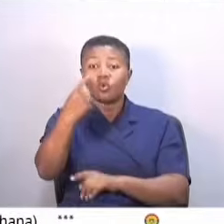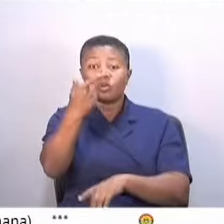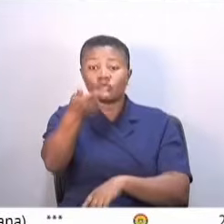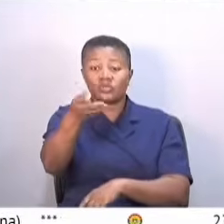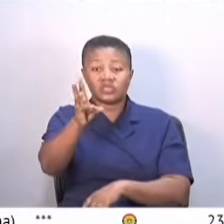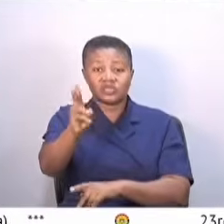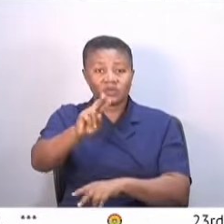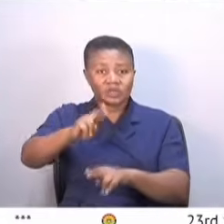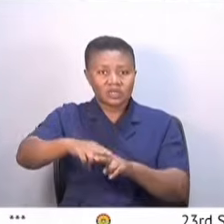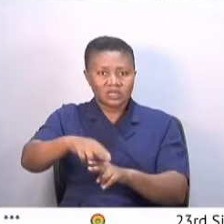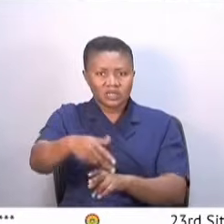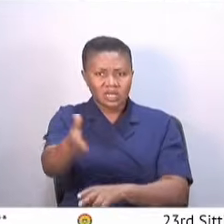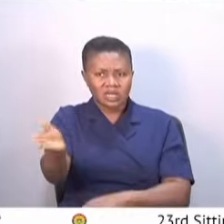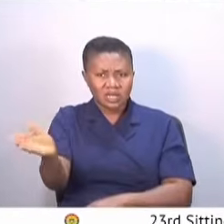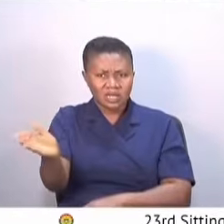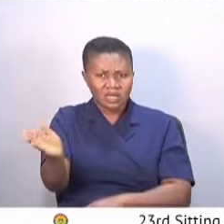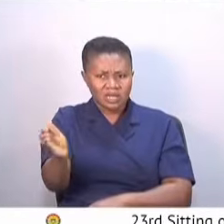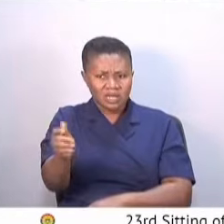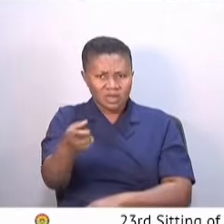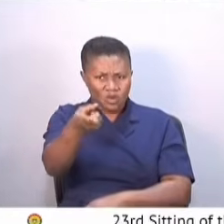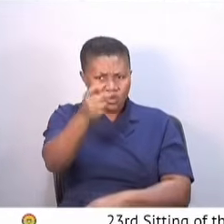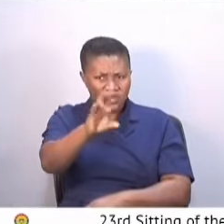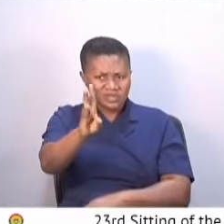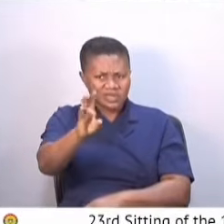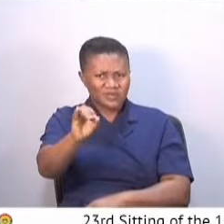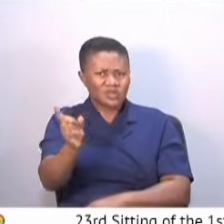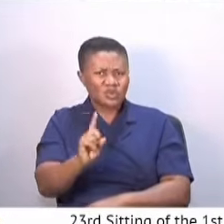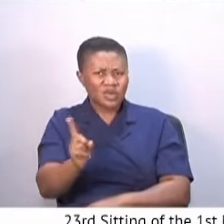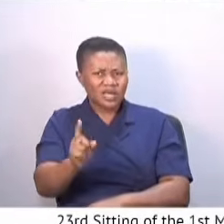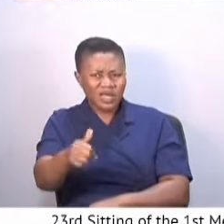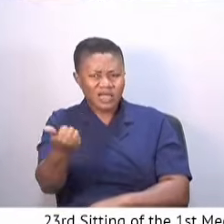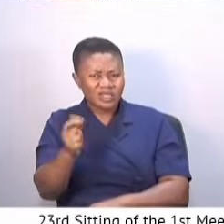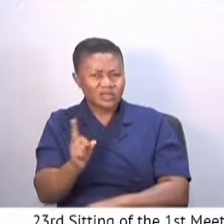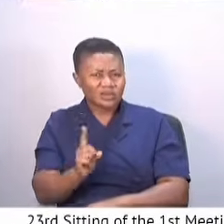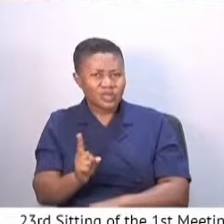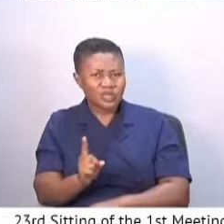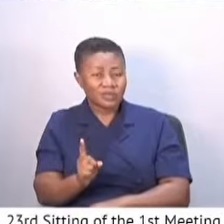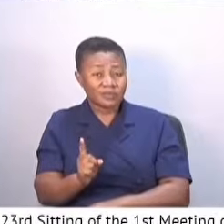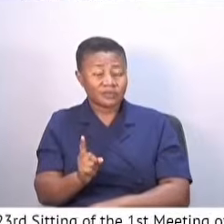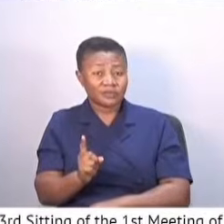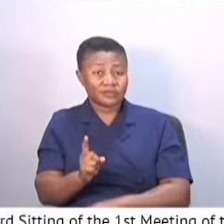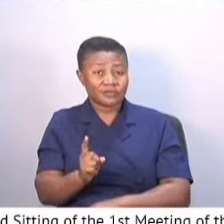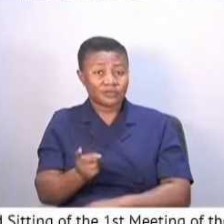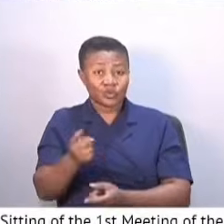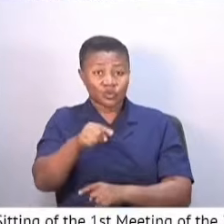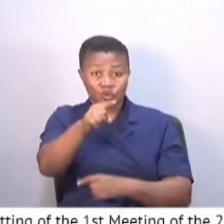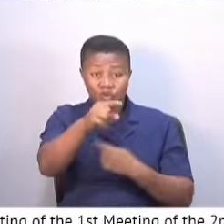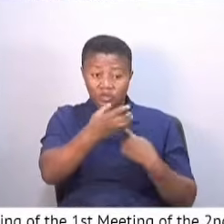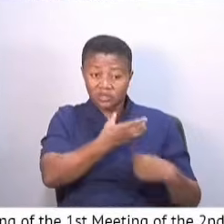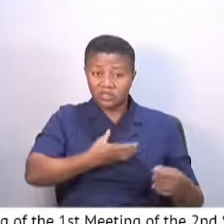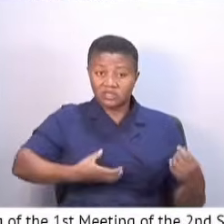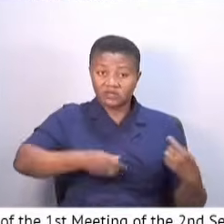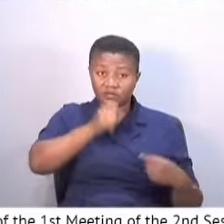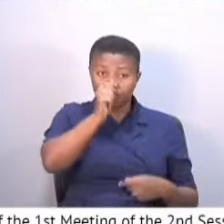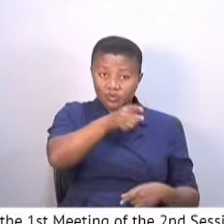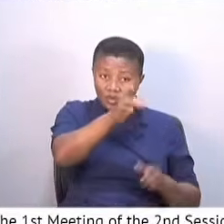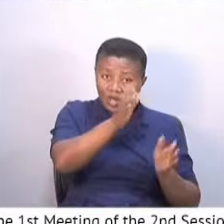you are here to come and work. Where are the others? Where are the others? When you were Chief Whip, were you not asking the same